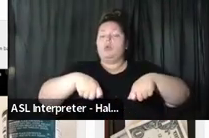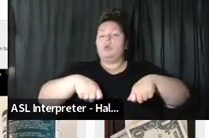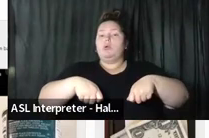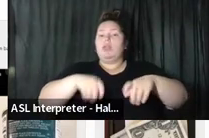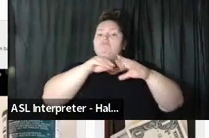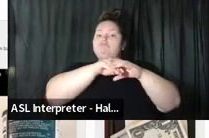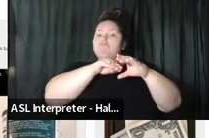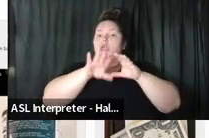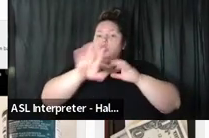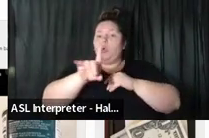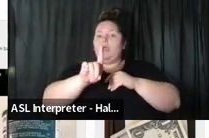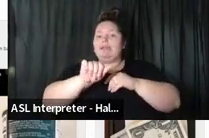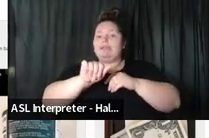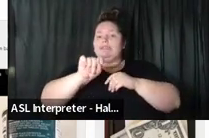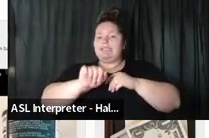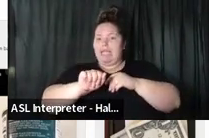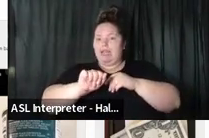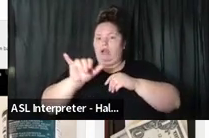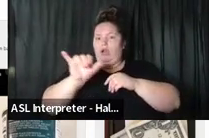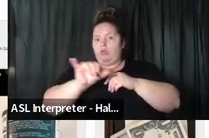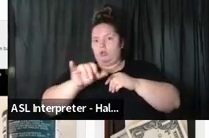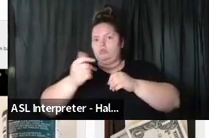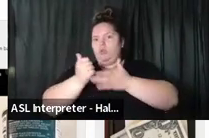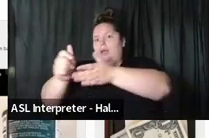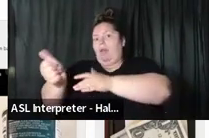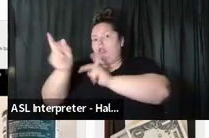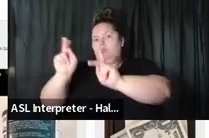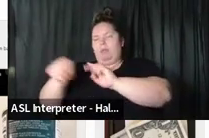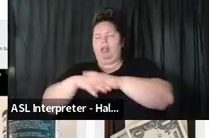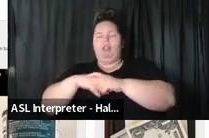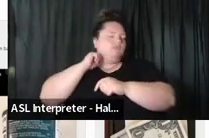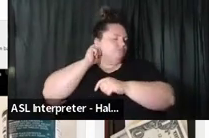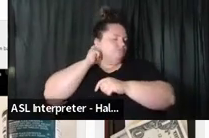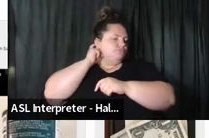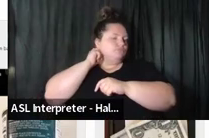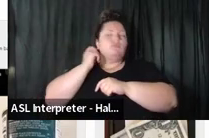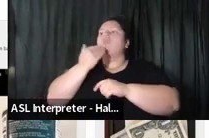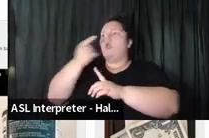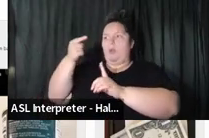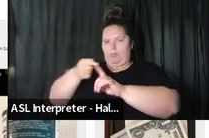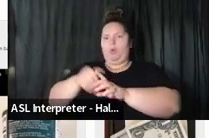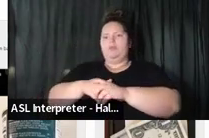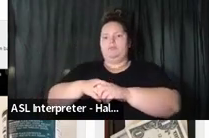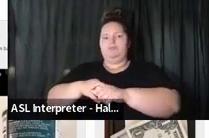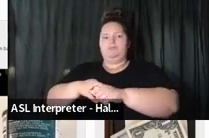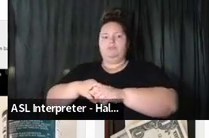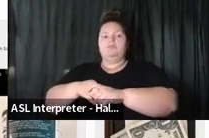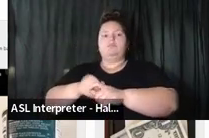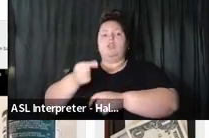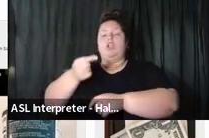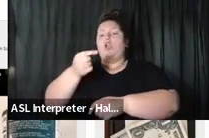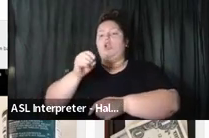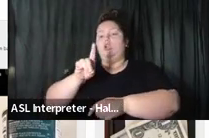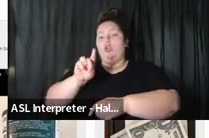people. Good point, Abby. There's also Good Maps, and this is used by some event